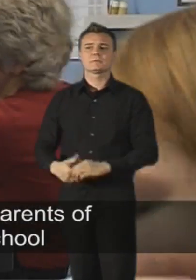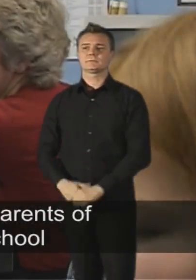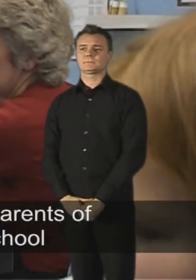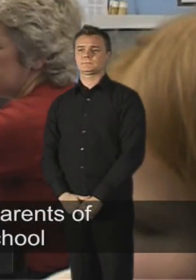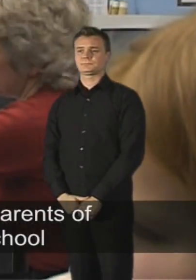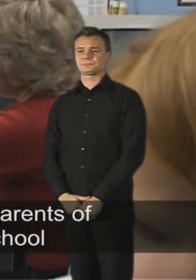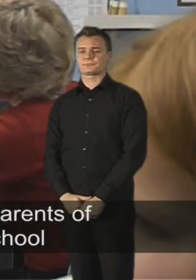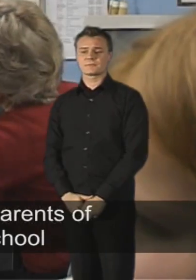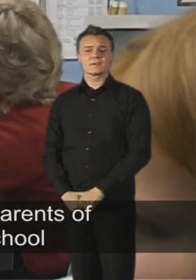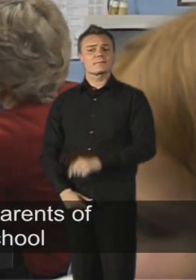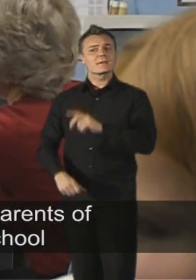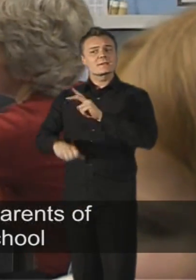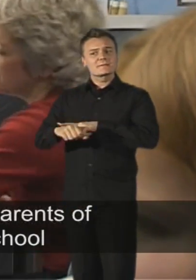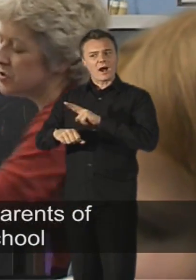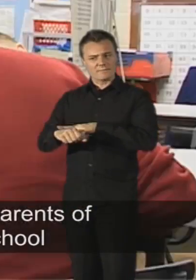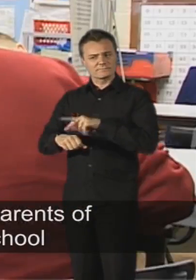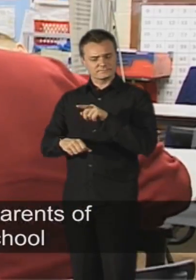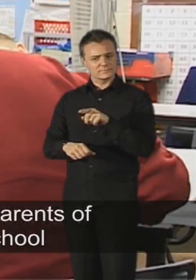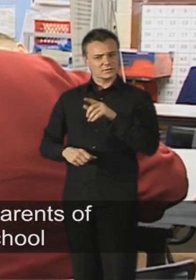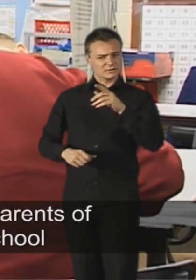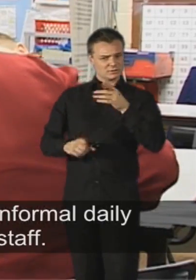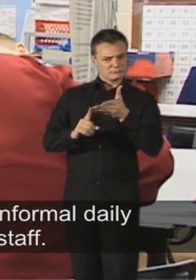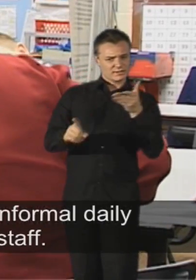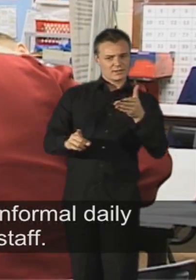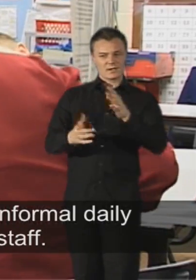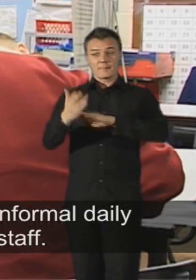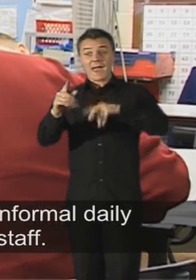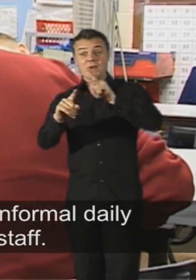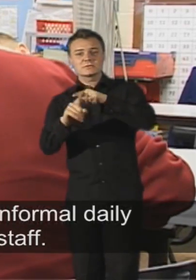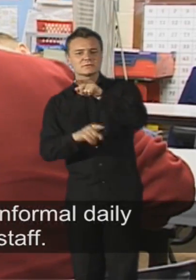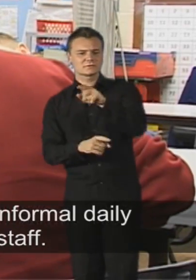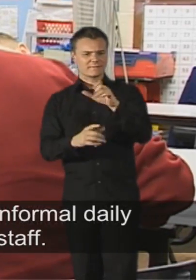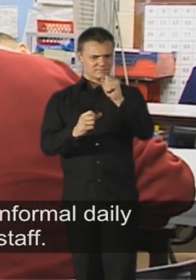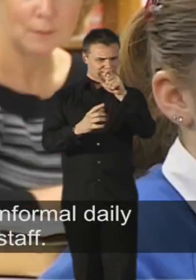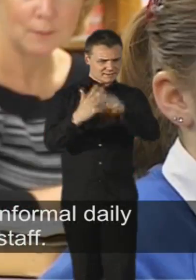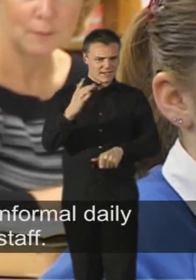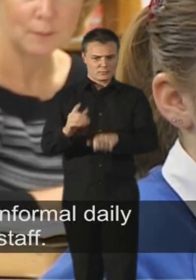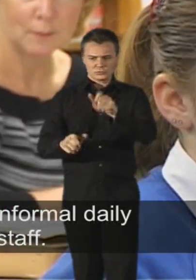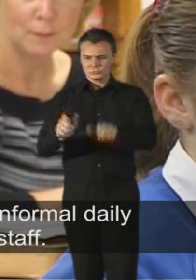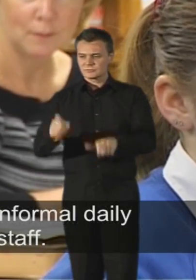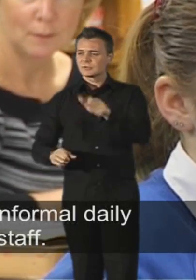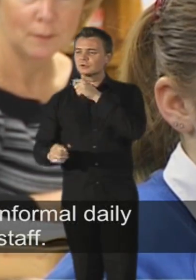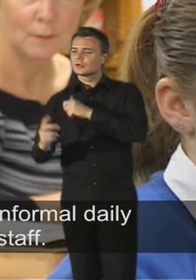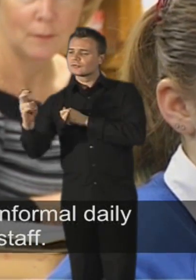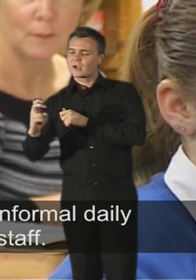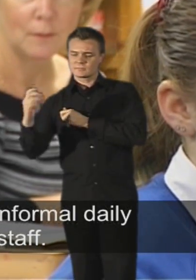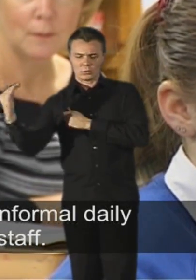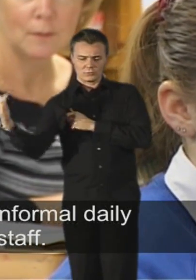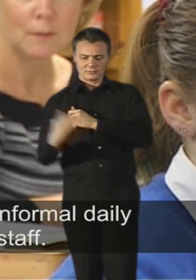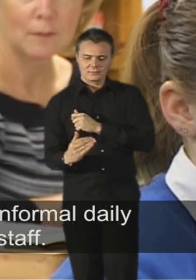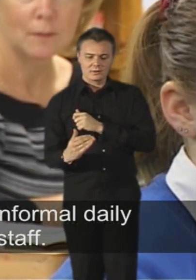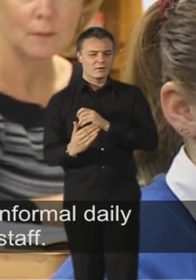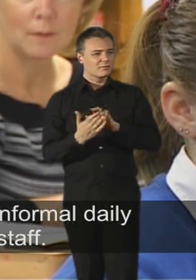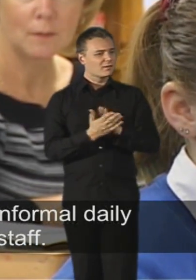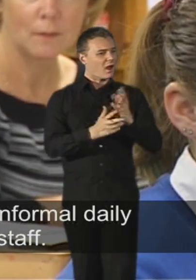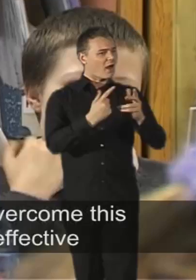Staff at Bowness recognised that parents of disabled pupils who come to the school on transport often miss out on the informal daily exchanges with other